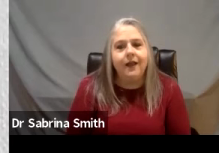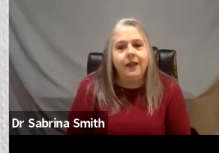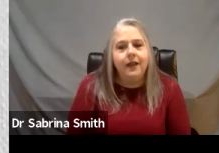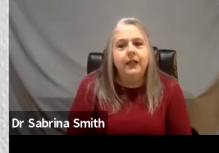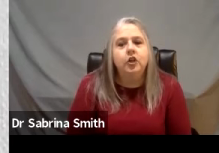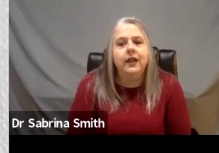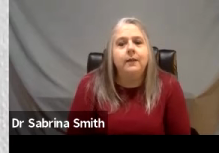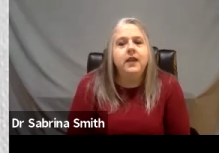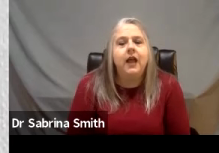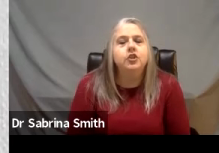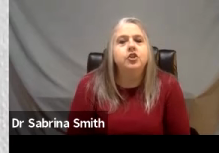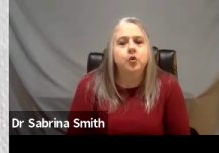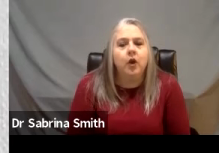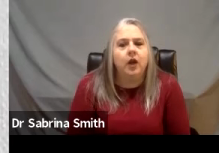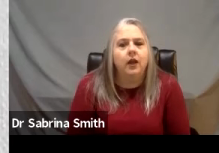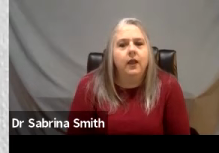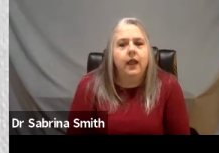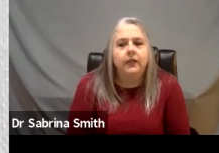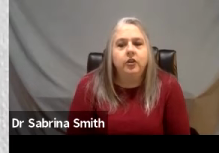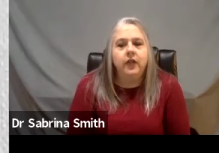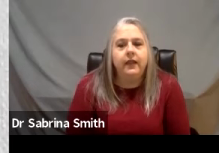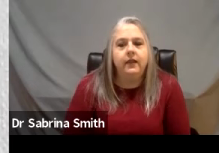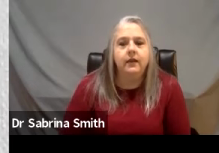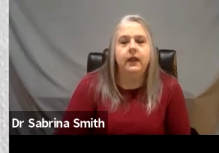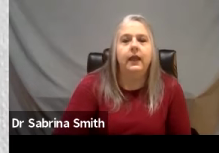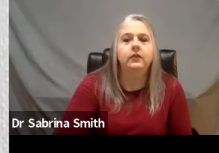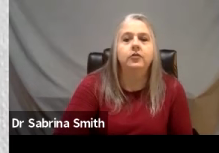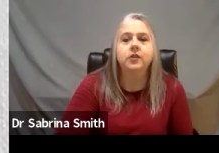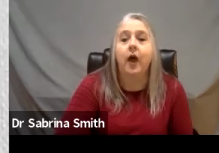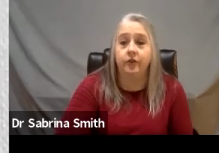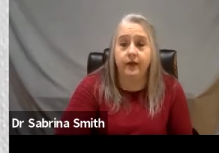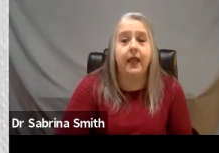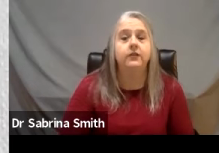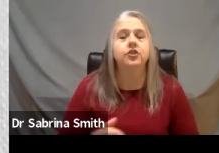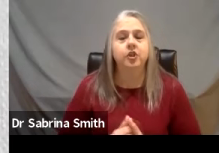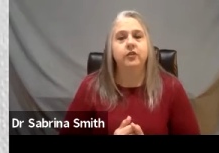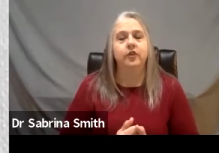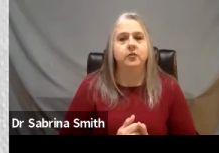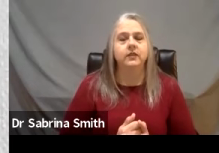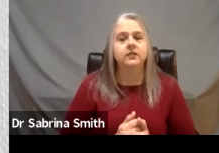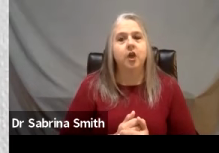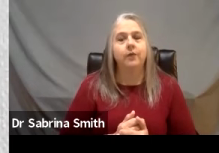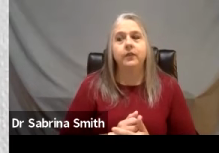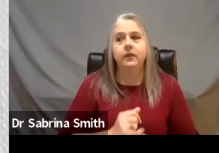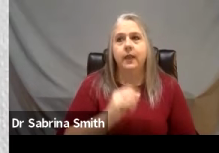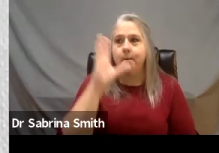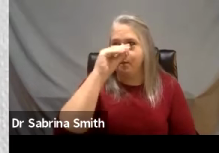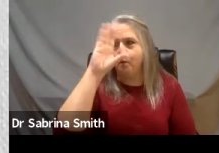Yeah, it looked like I'm not sure. It looked like it. So I'll do it again to show you the first one.